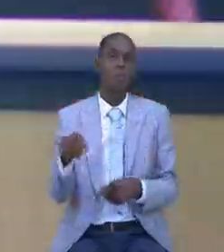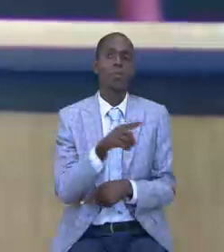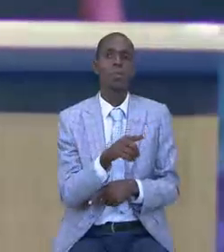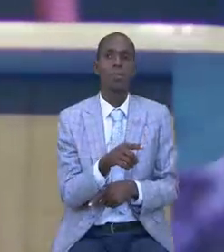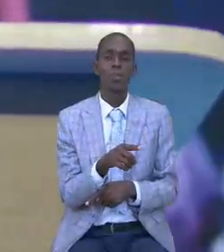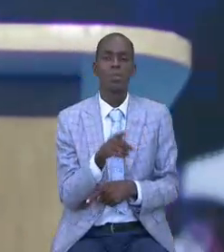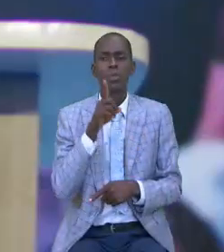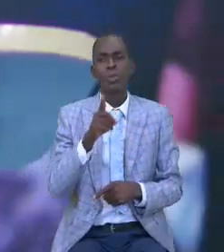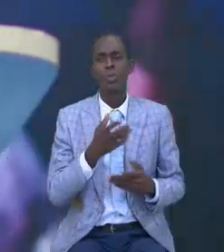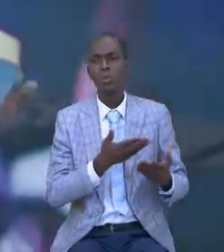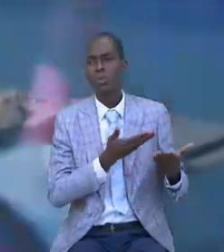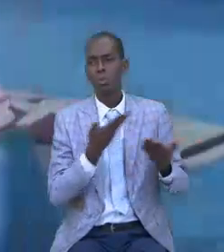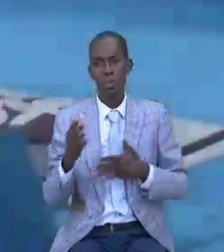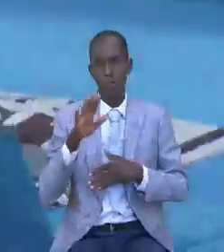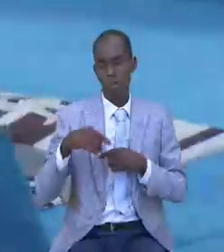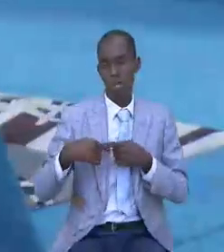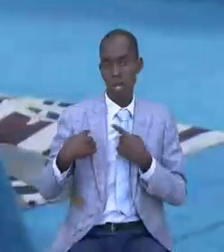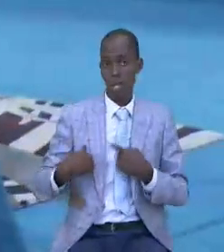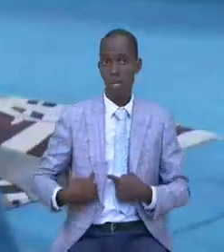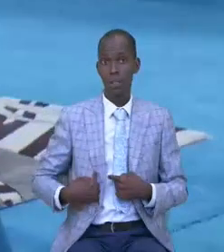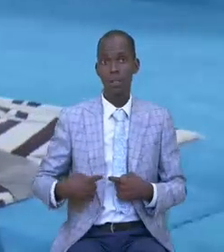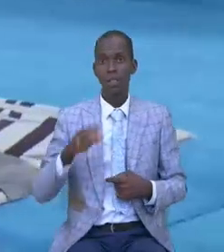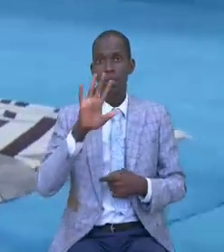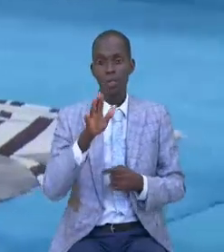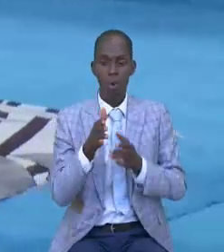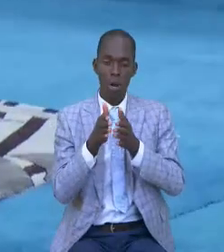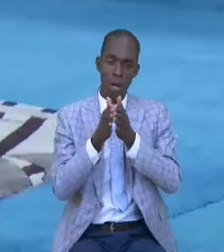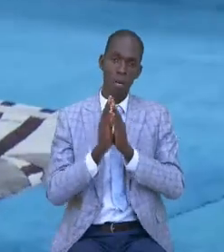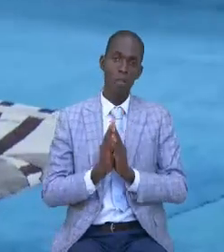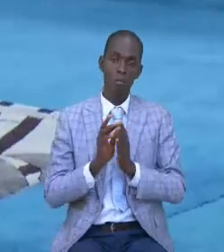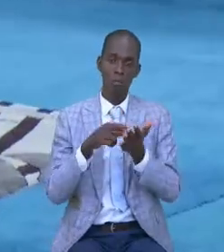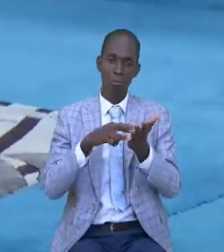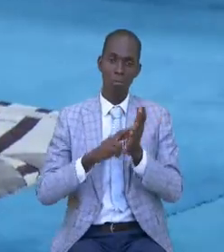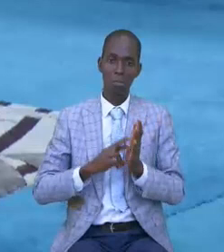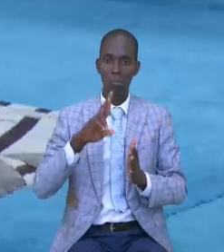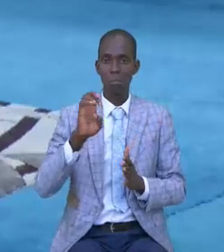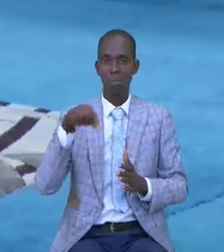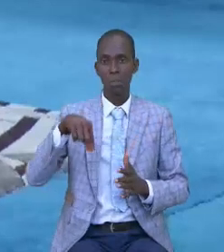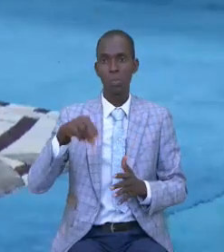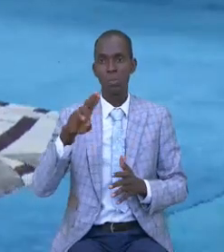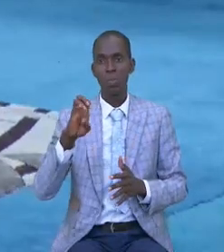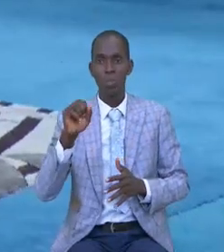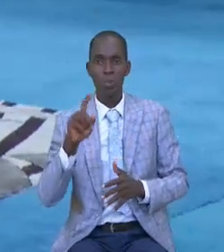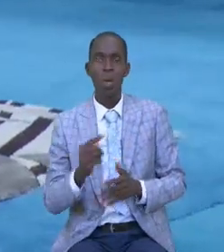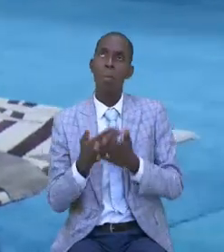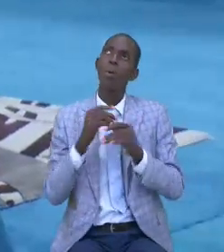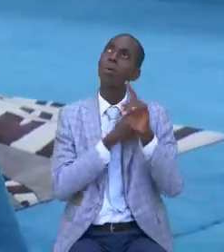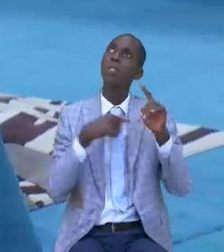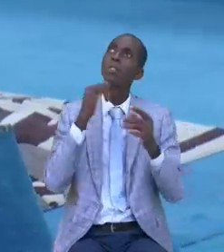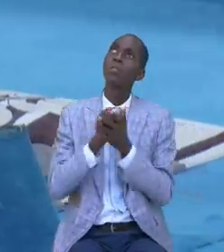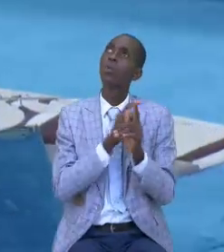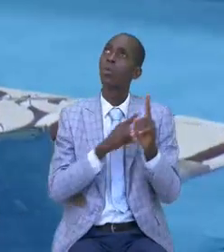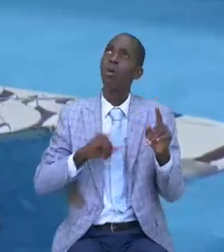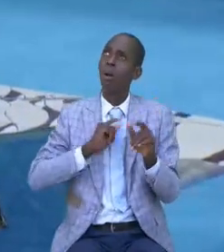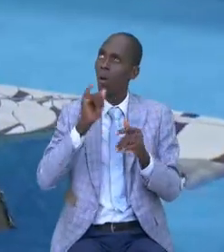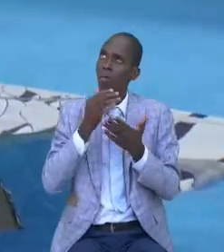bring your heart, your request before the Lord, and you say, I'm here for